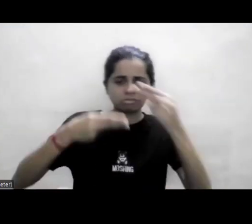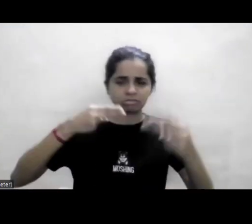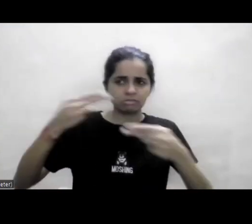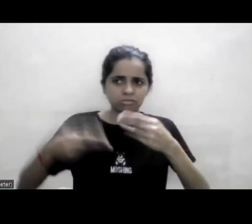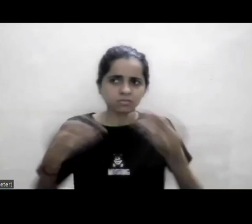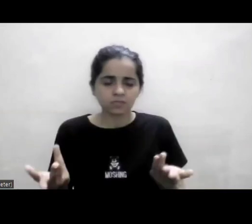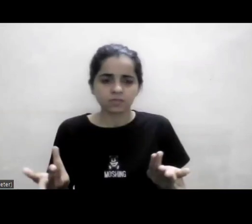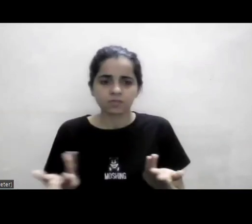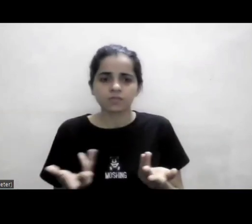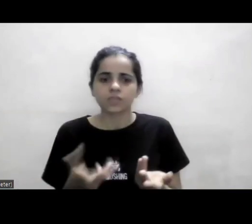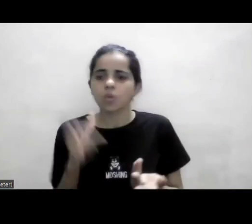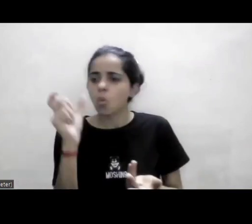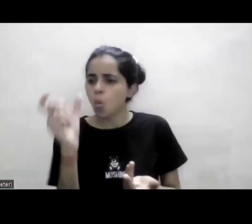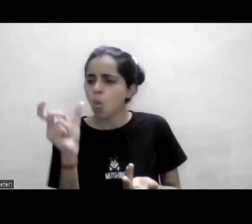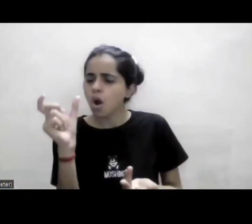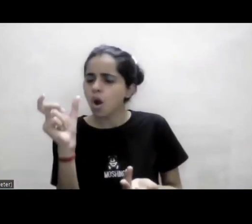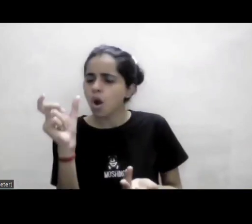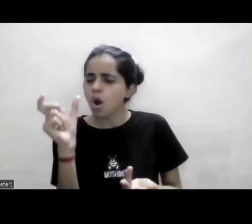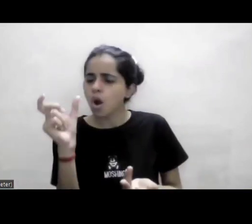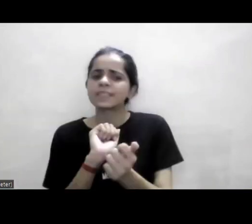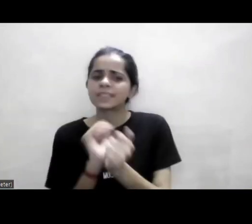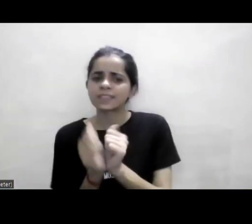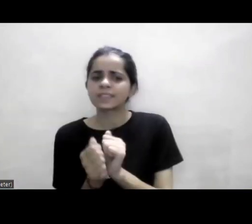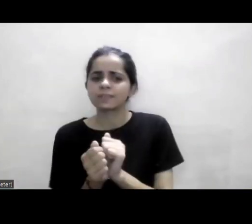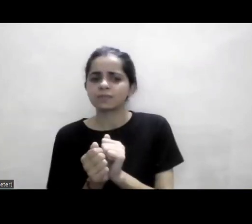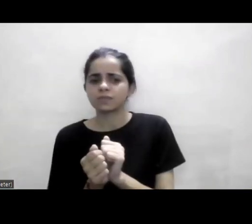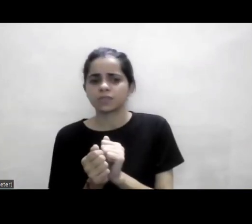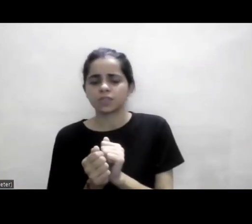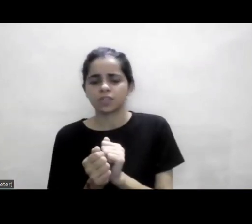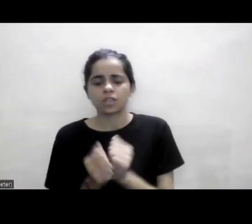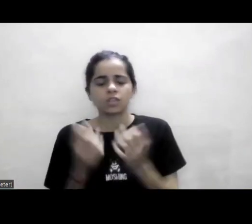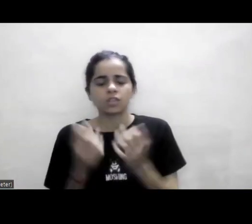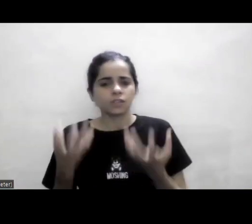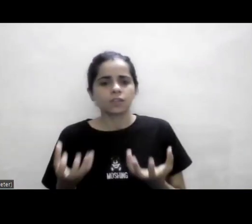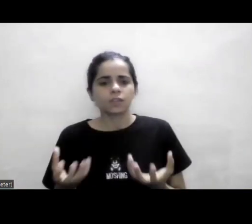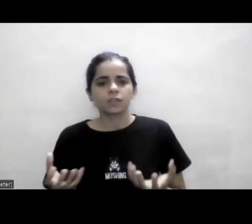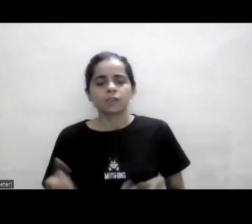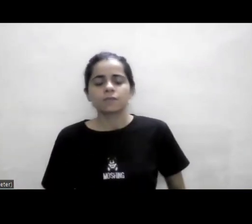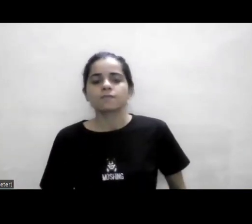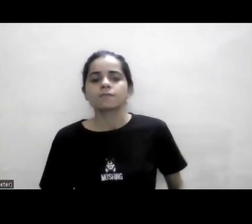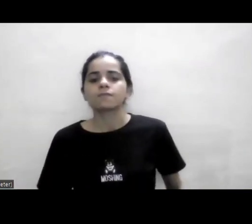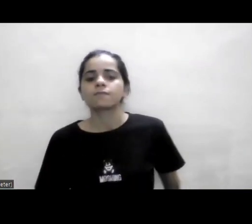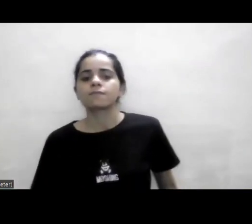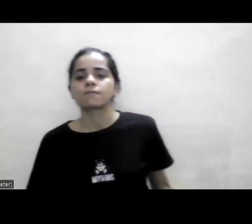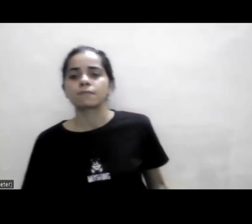with a better terminology, definitely. Perhaps. Because, definitely.